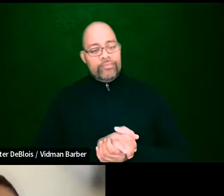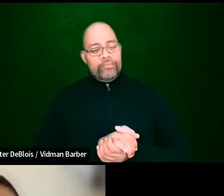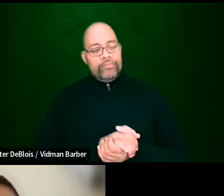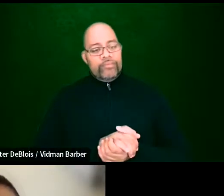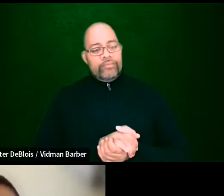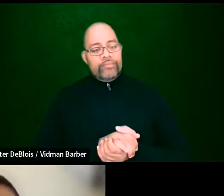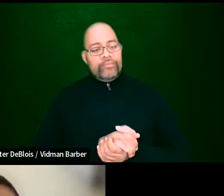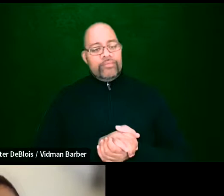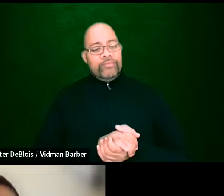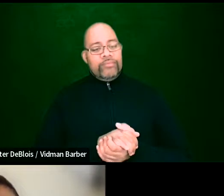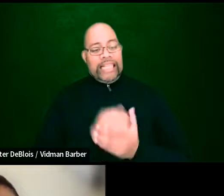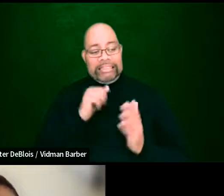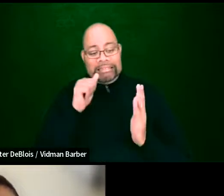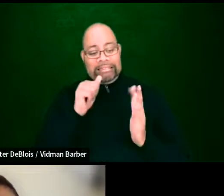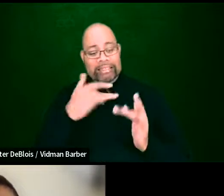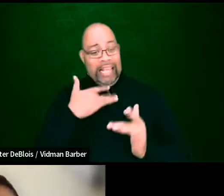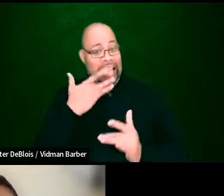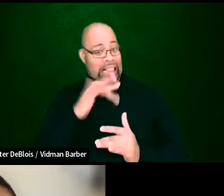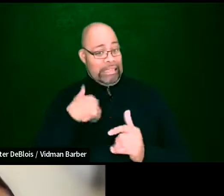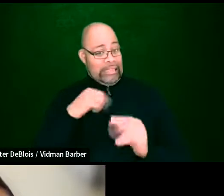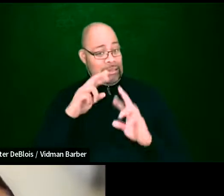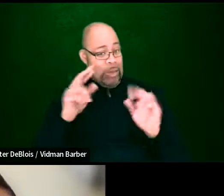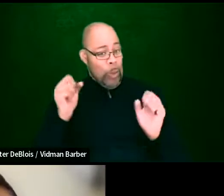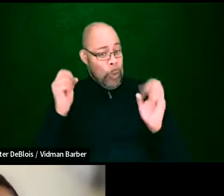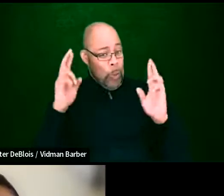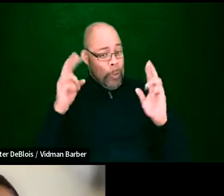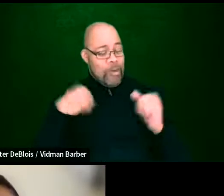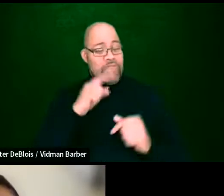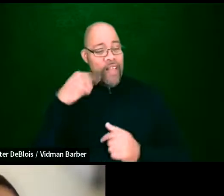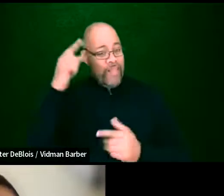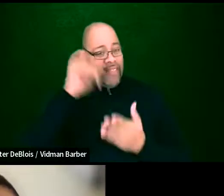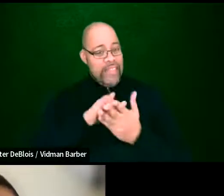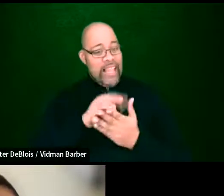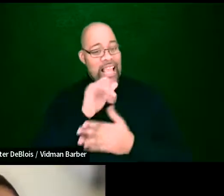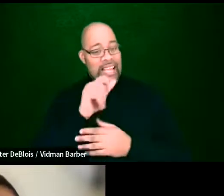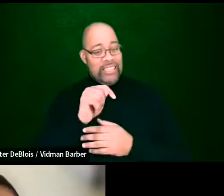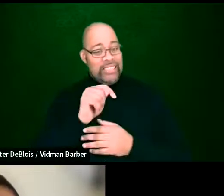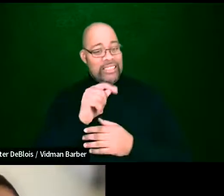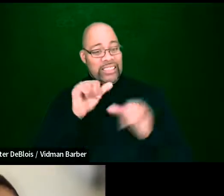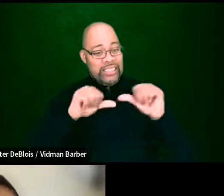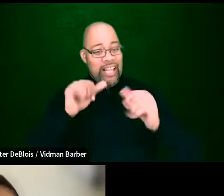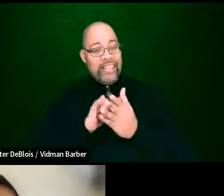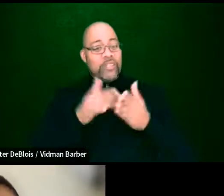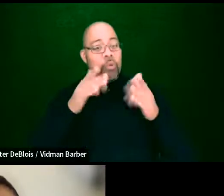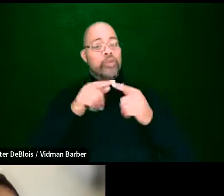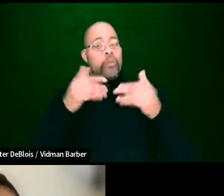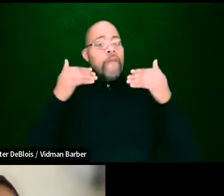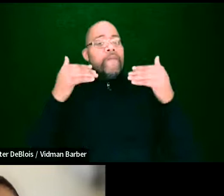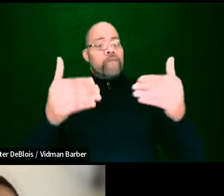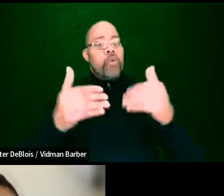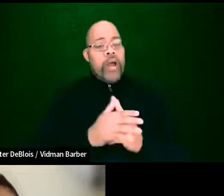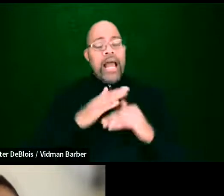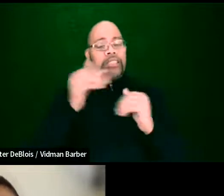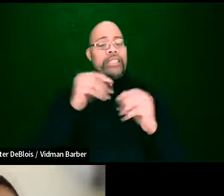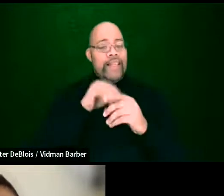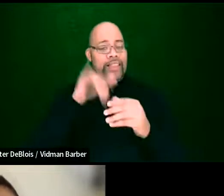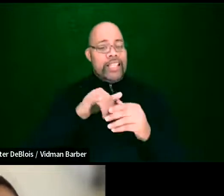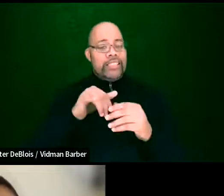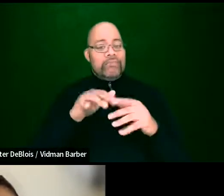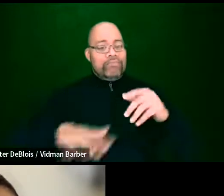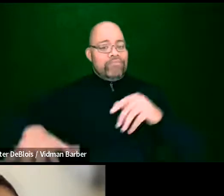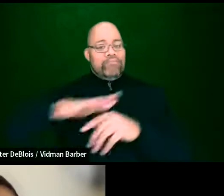I'm knocking on wood because I feel like we're onto something, but I really do think kit science is the way to move forward, at least within this realm of COVID, because